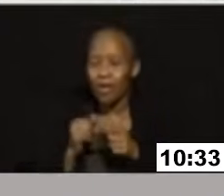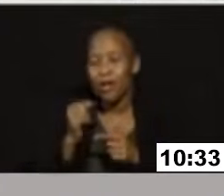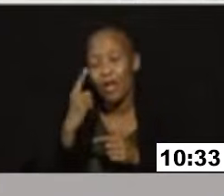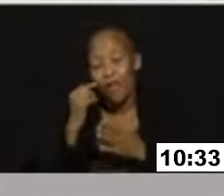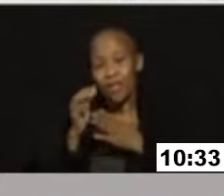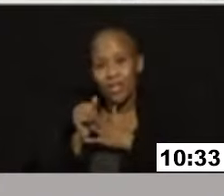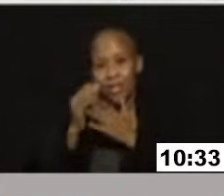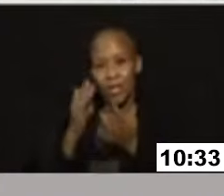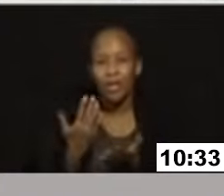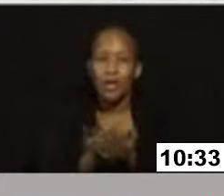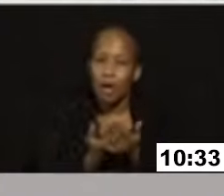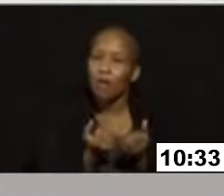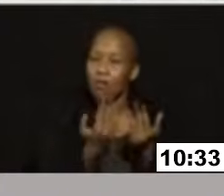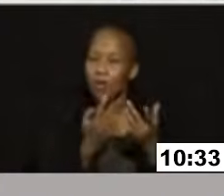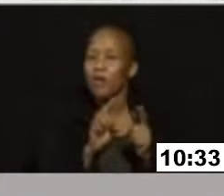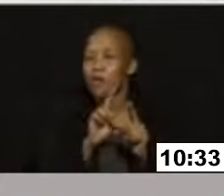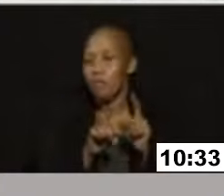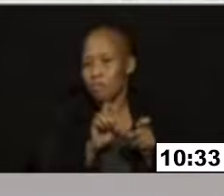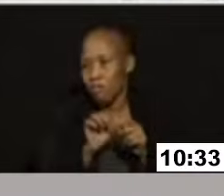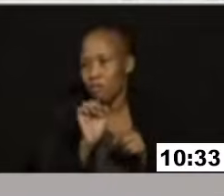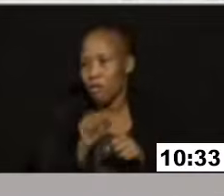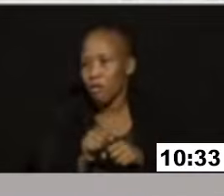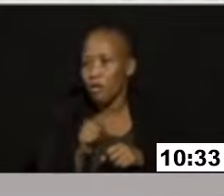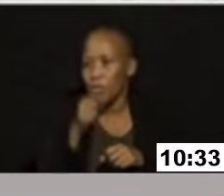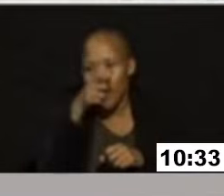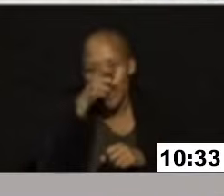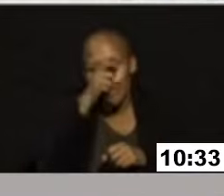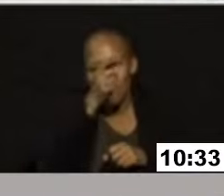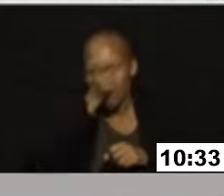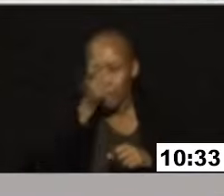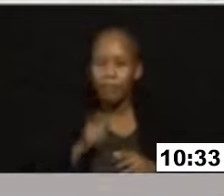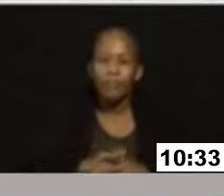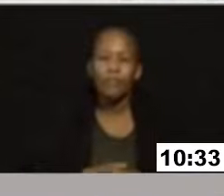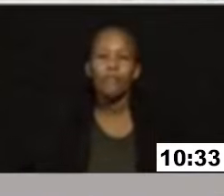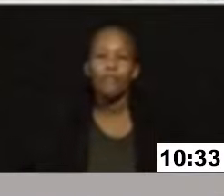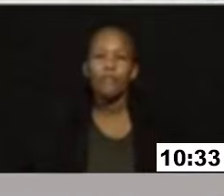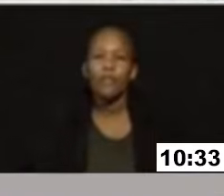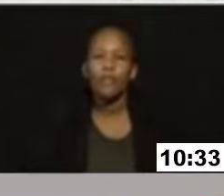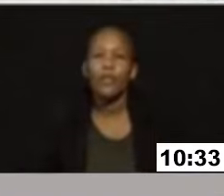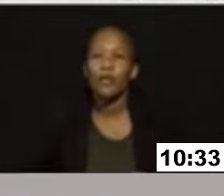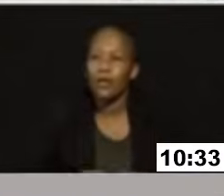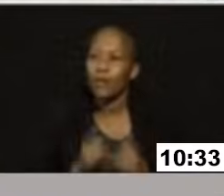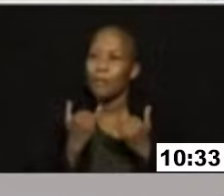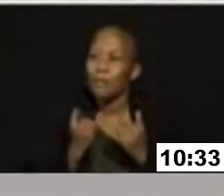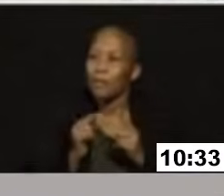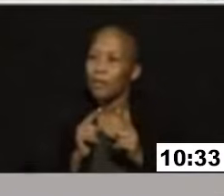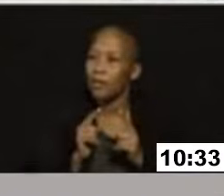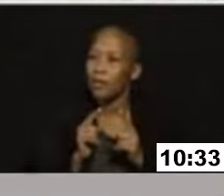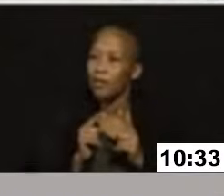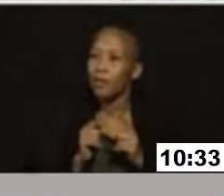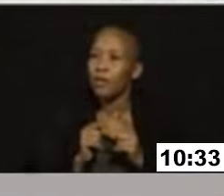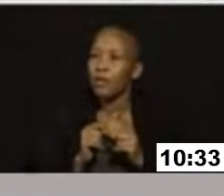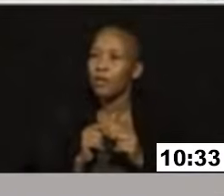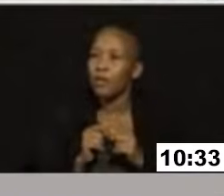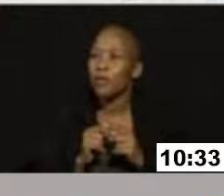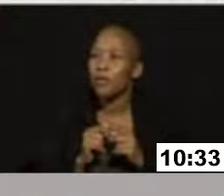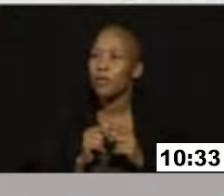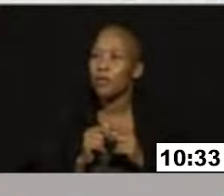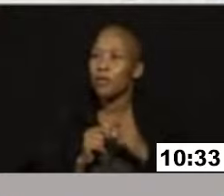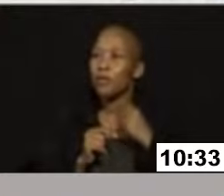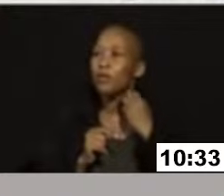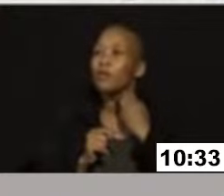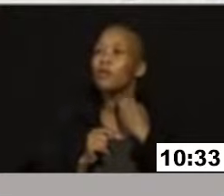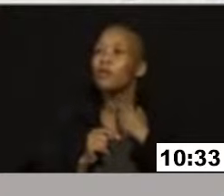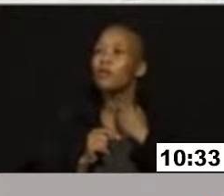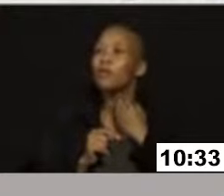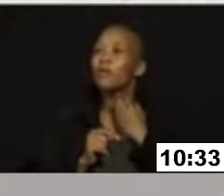the short answer is there is no tension between those 2 provisions. Thank you. But let's deal then with the issue of this